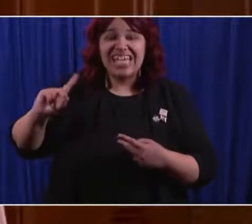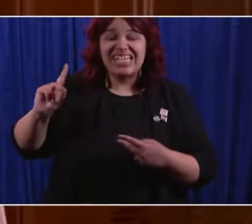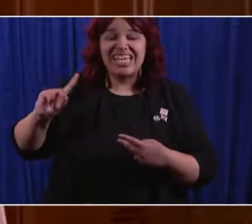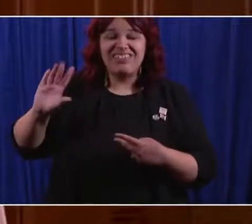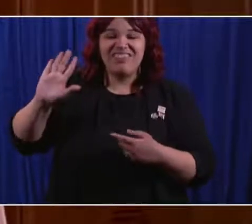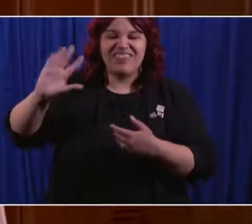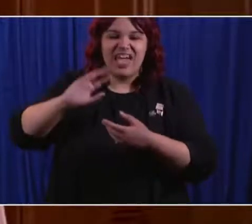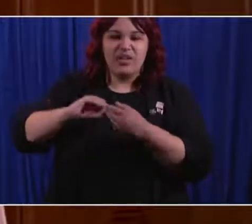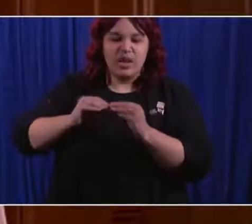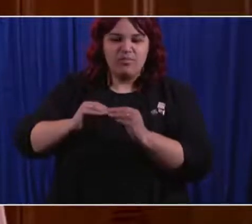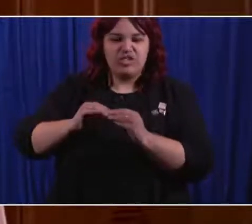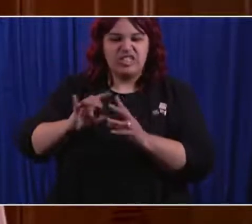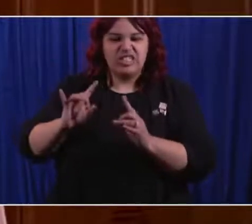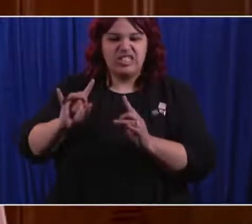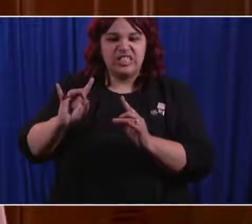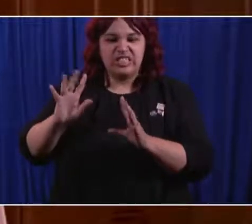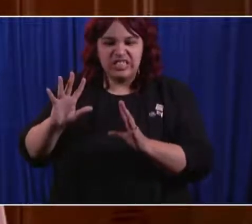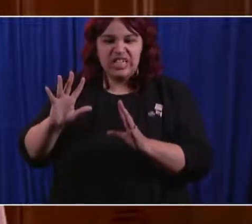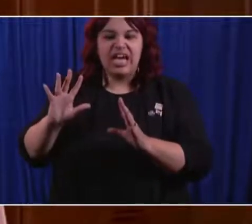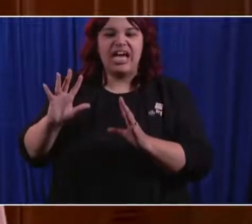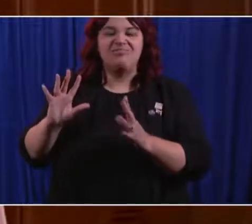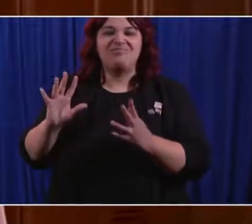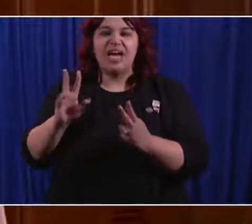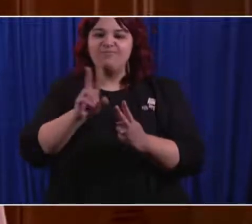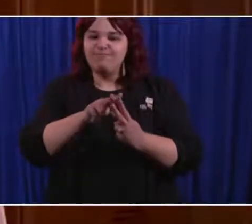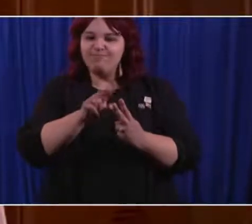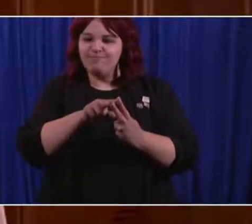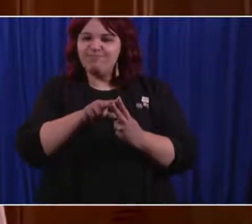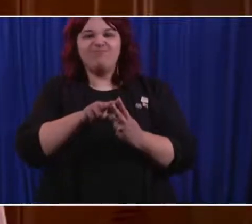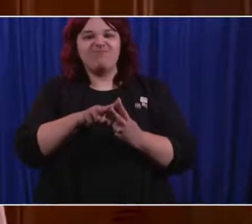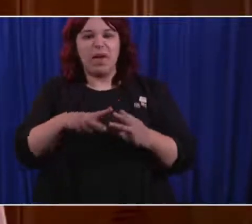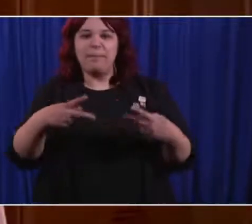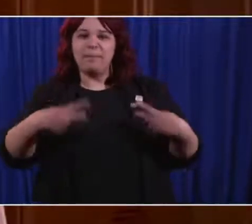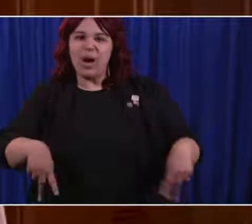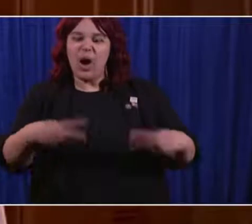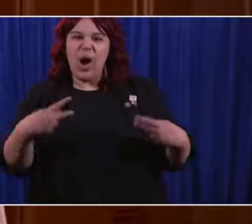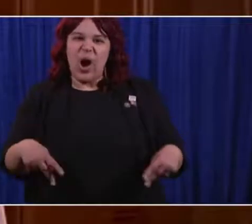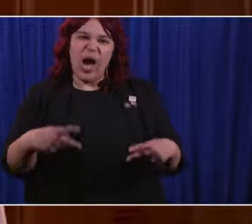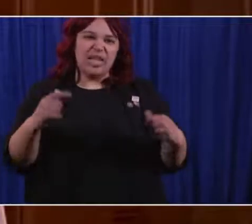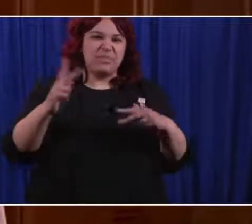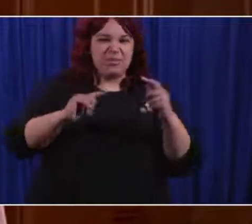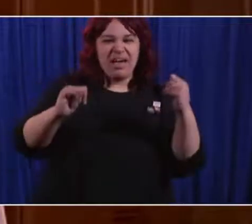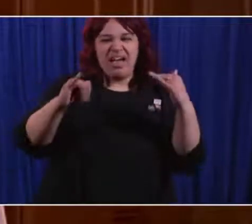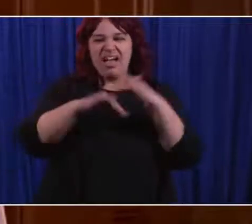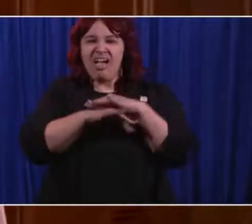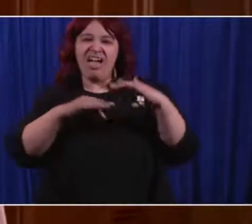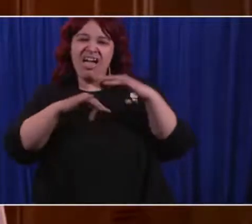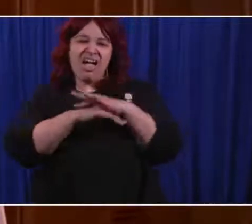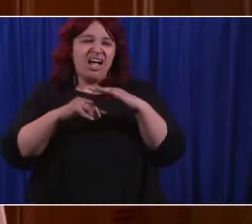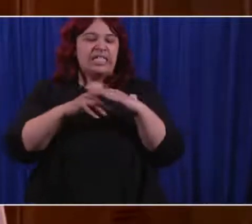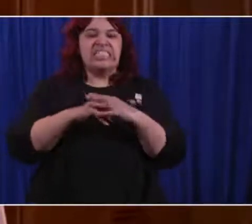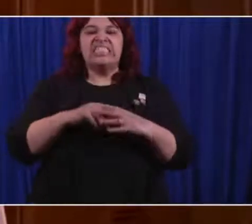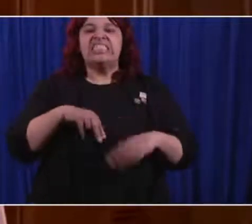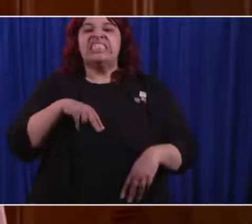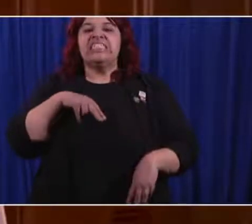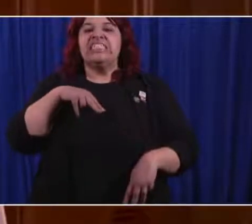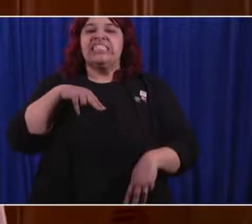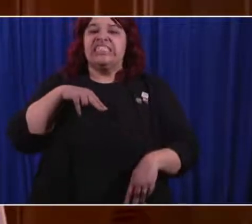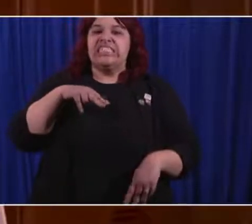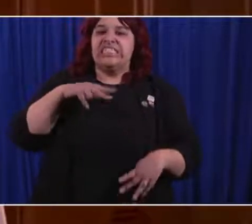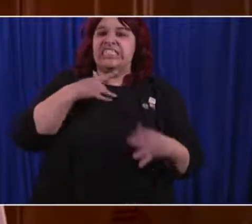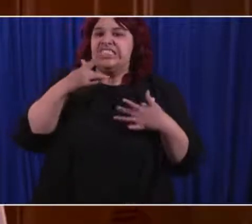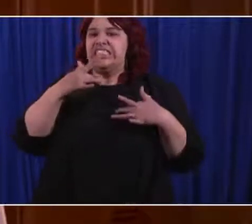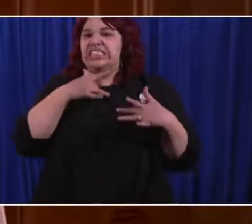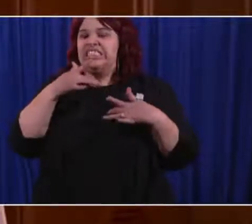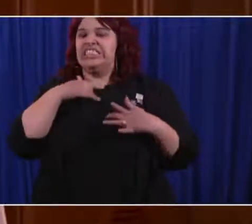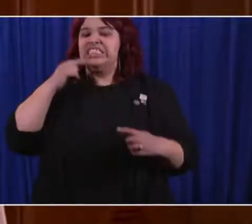they weren't celebrating, but at any rate, those scenes that we see on TV are worrisome,